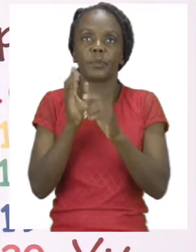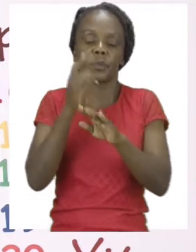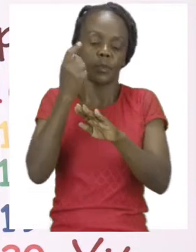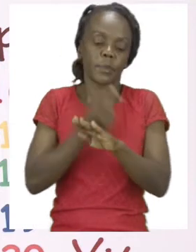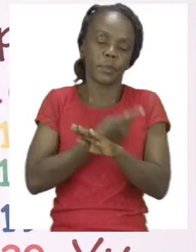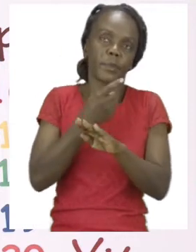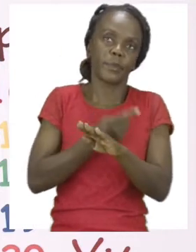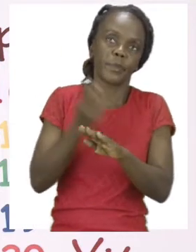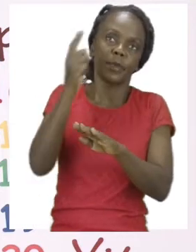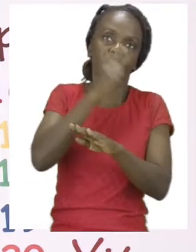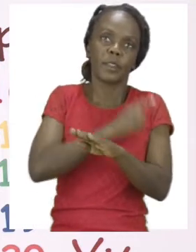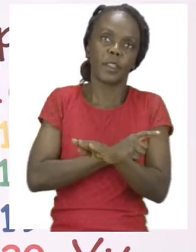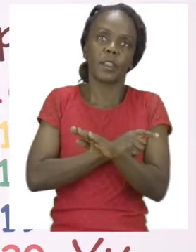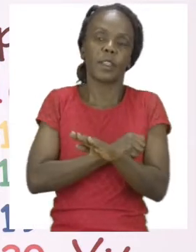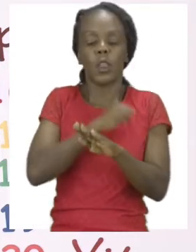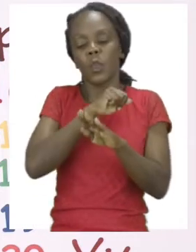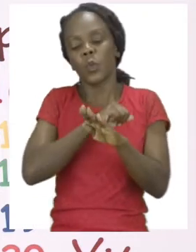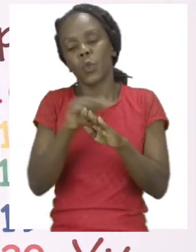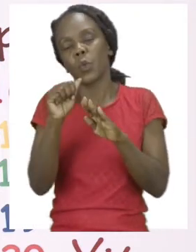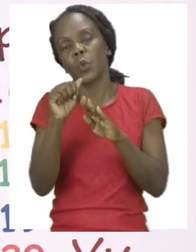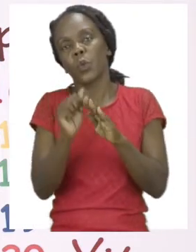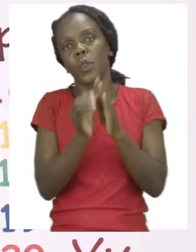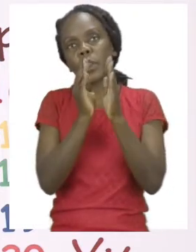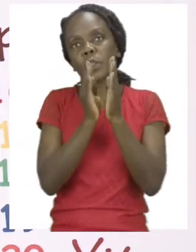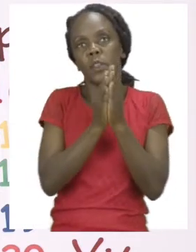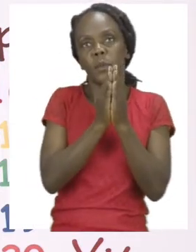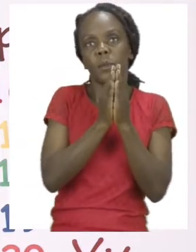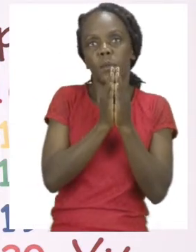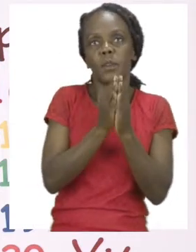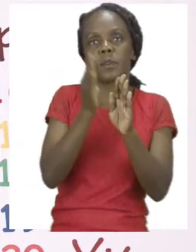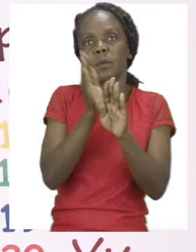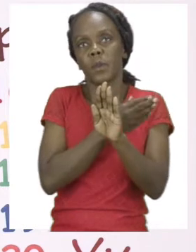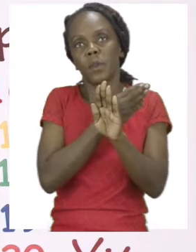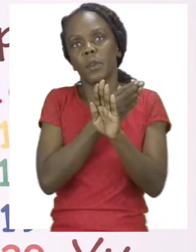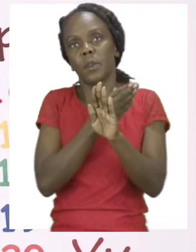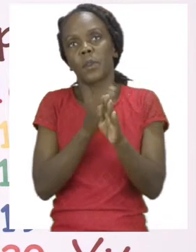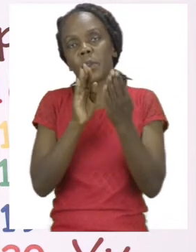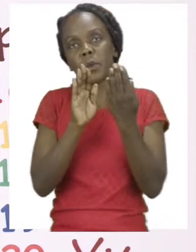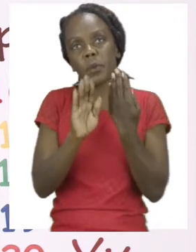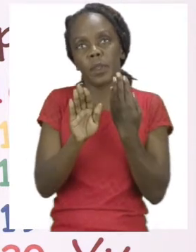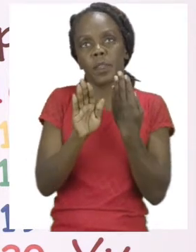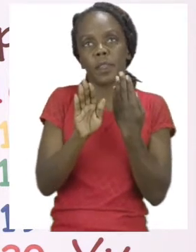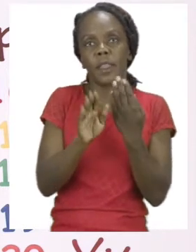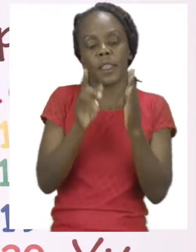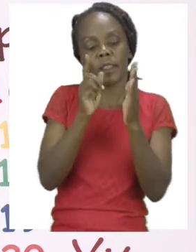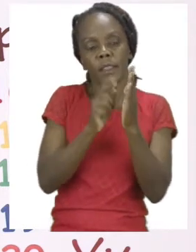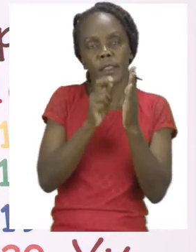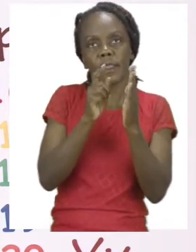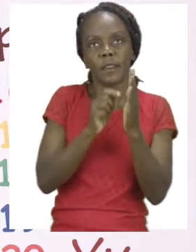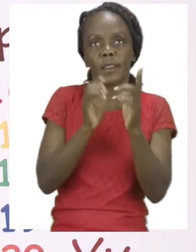Sanitize every day so the germs can stay away.